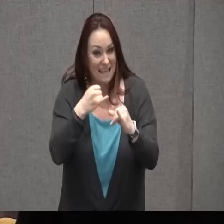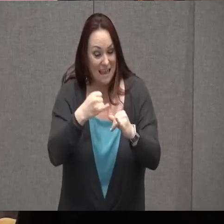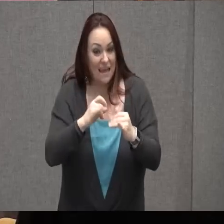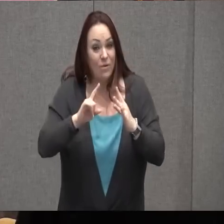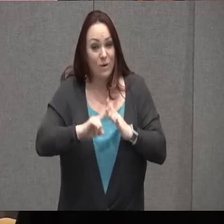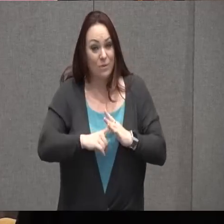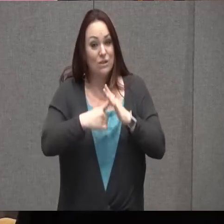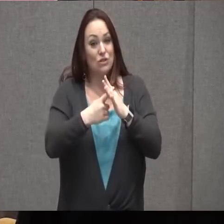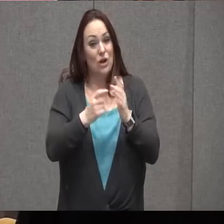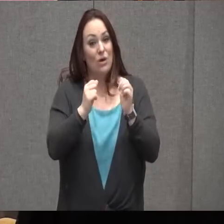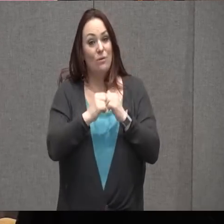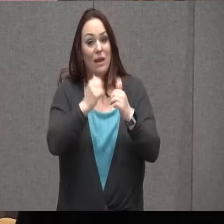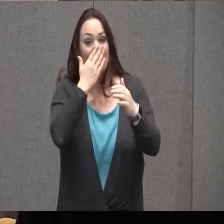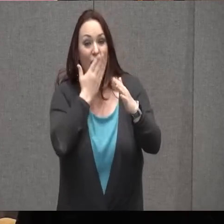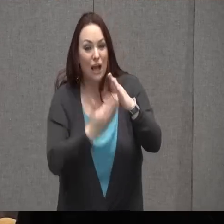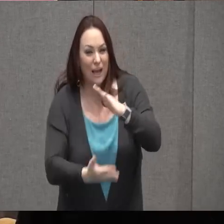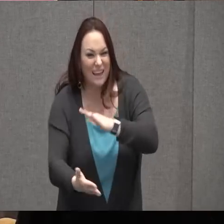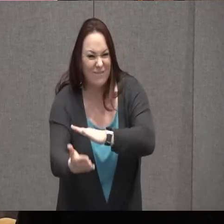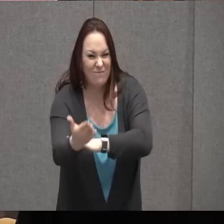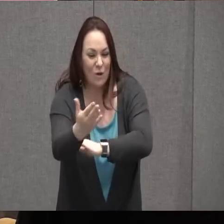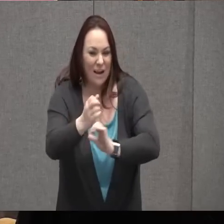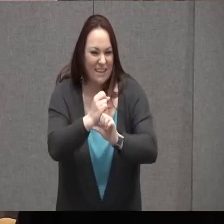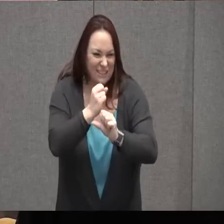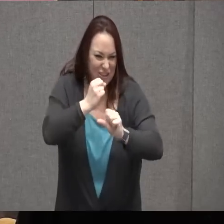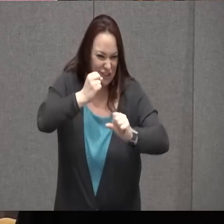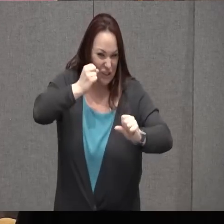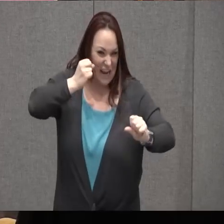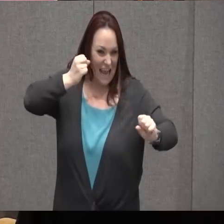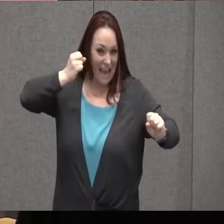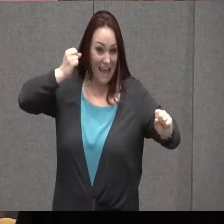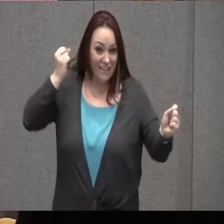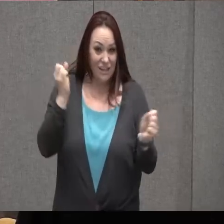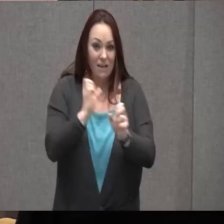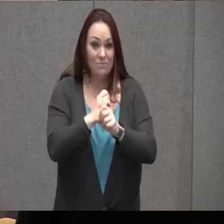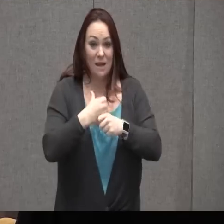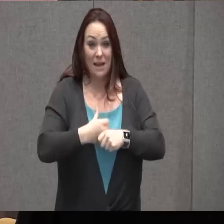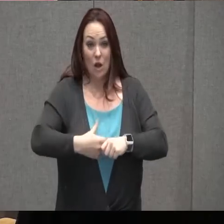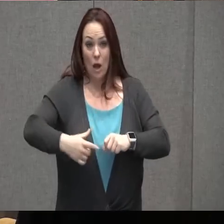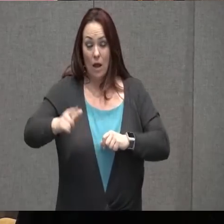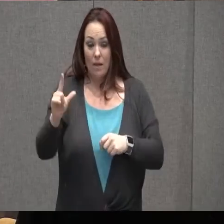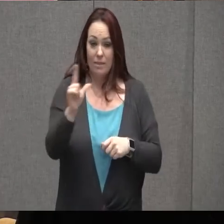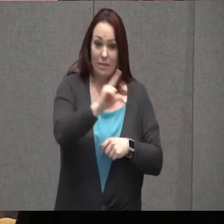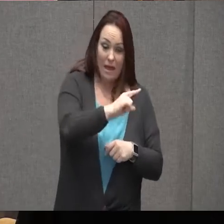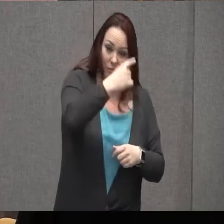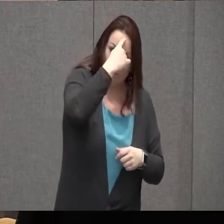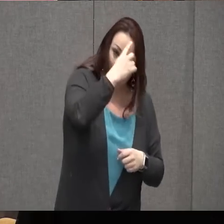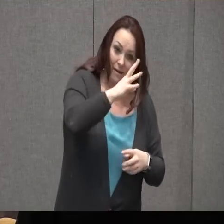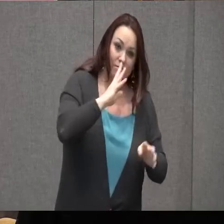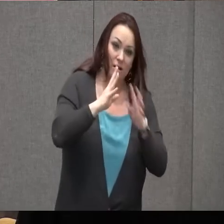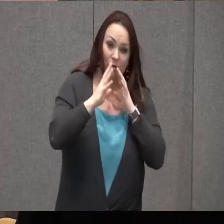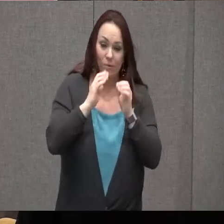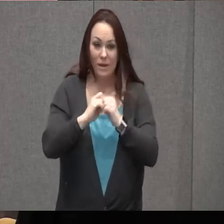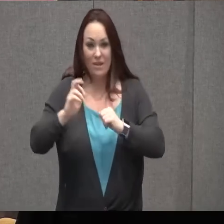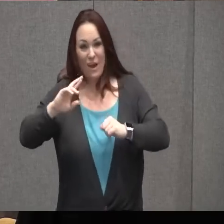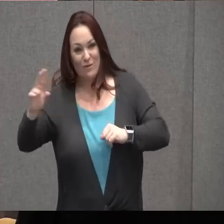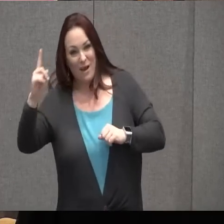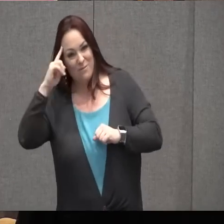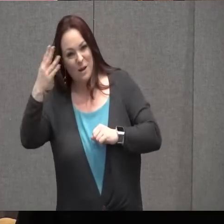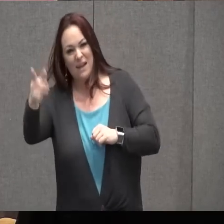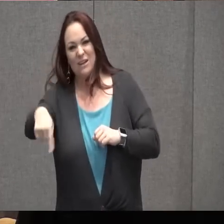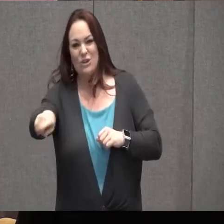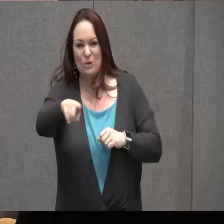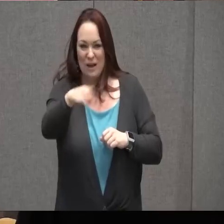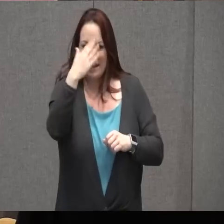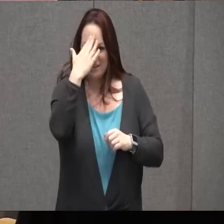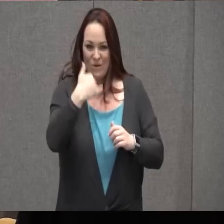start with a good morning stretch and make our left brain talk to our right brain. You know how I love to do that.